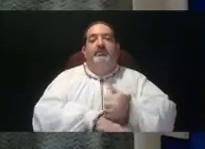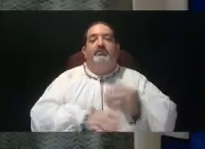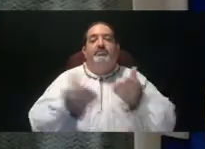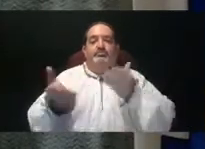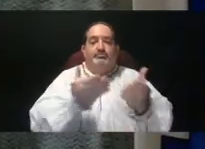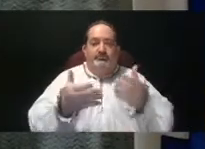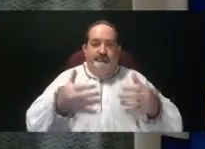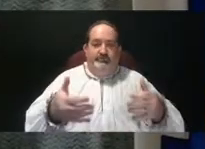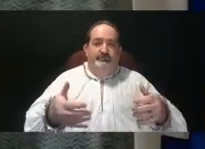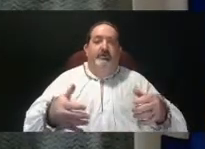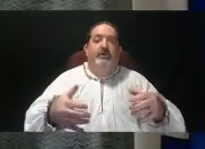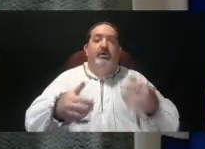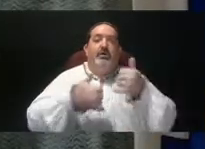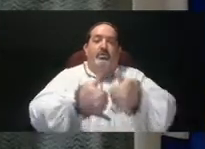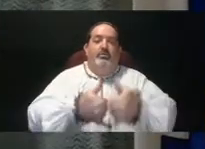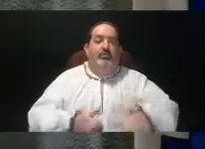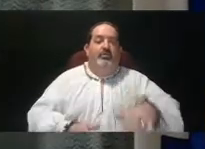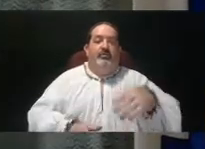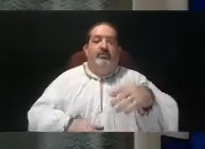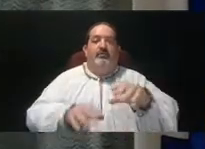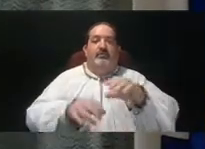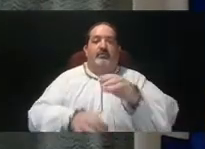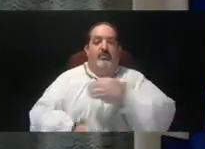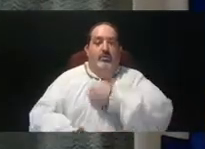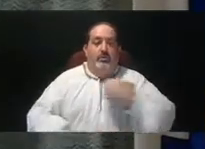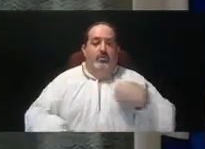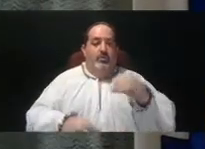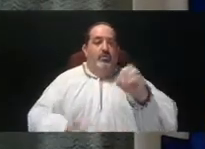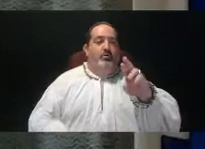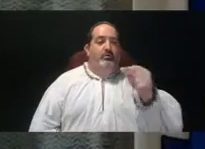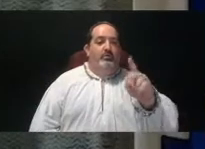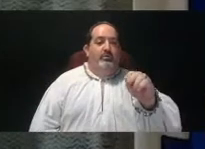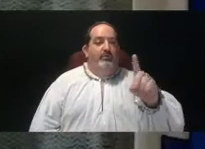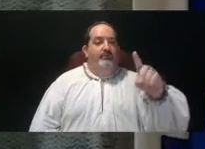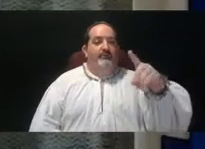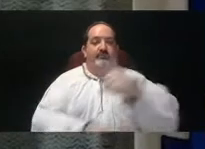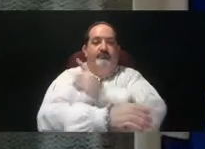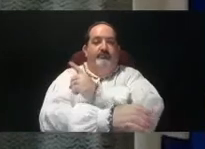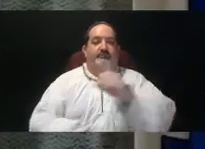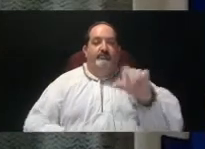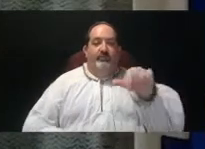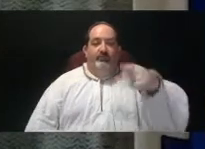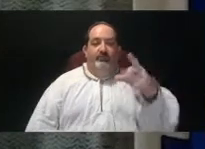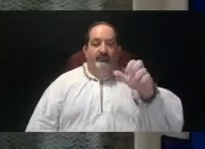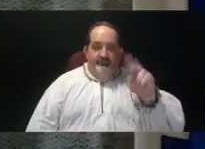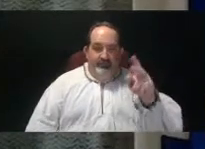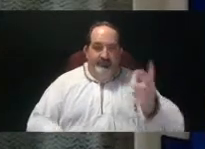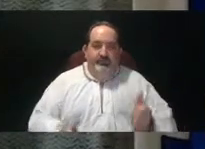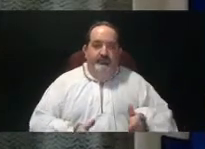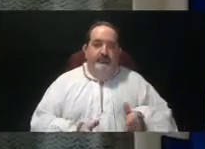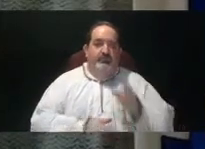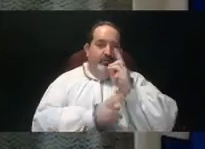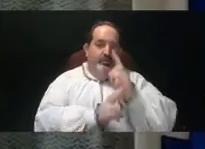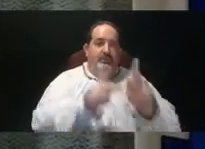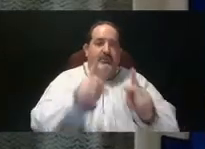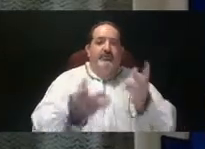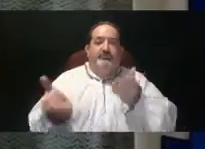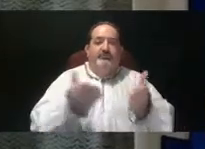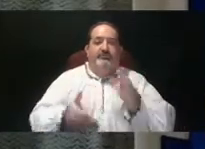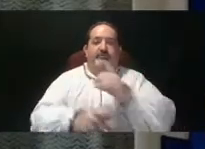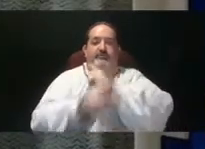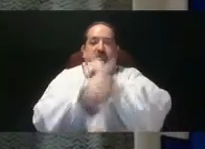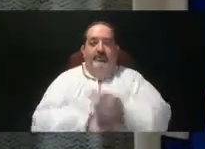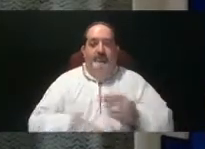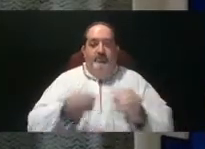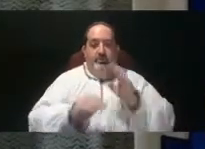service. Thus was created the Order of the Dolphin to honor those persons who have served Caid, even beyond its founding